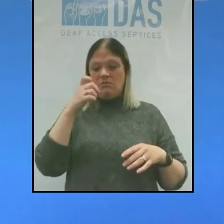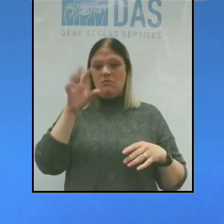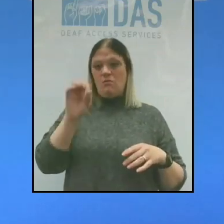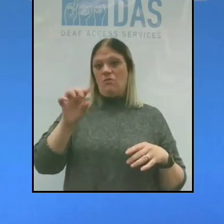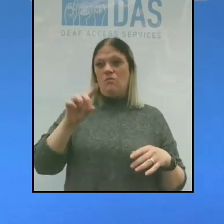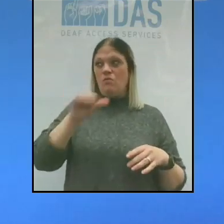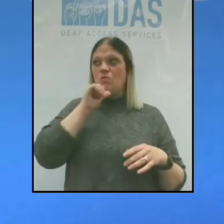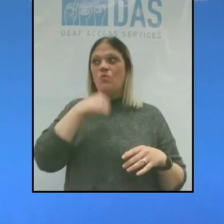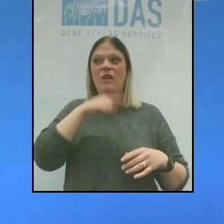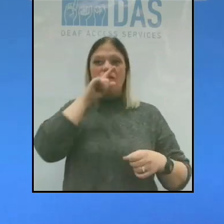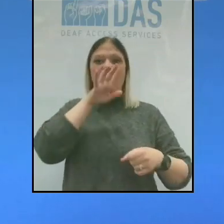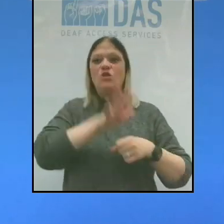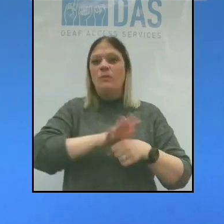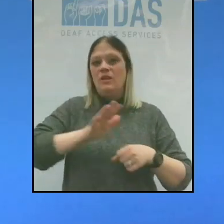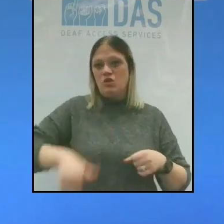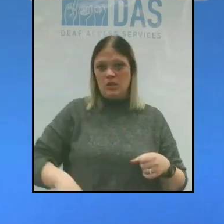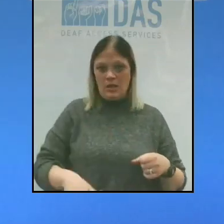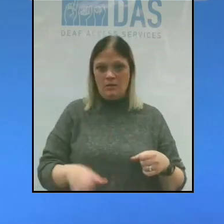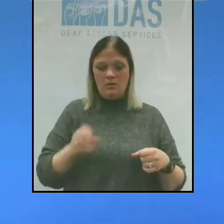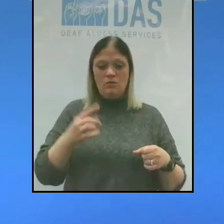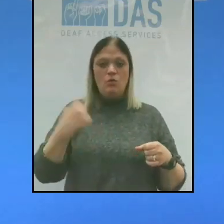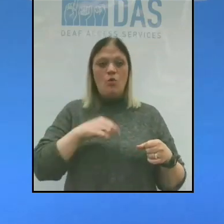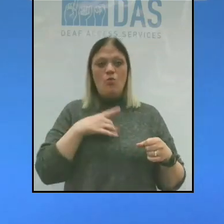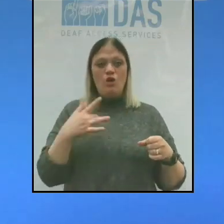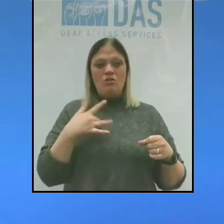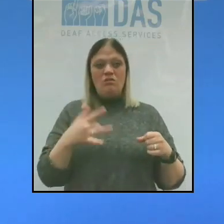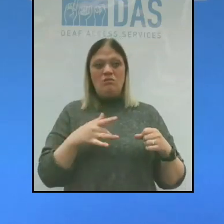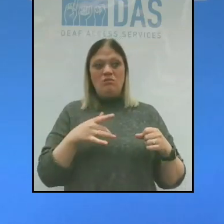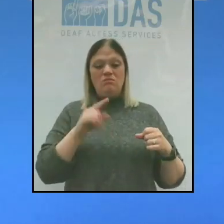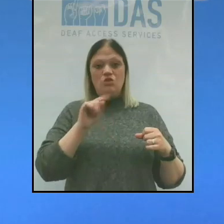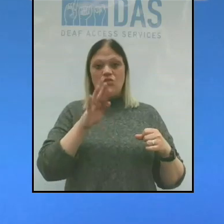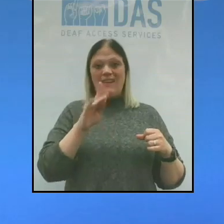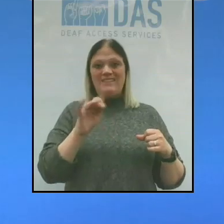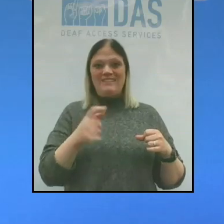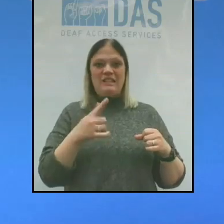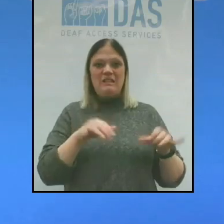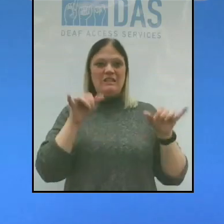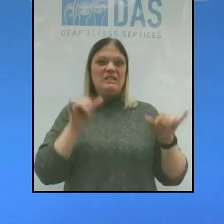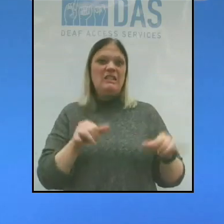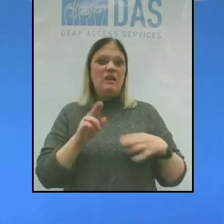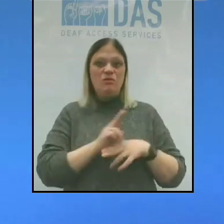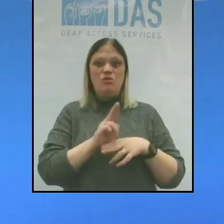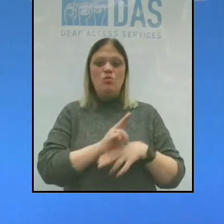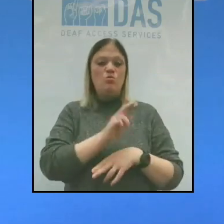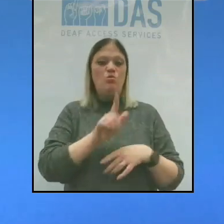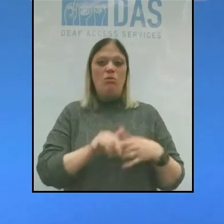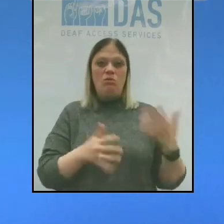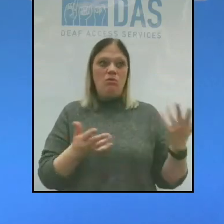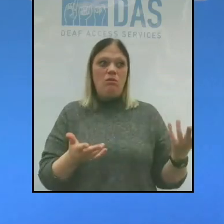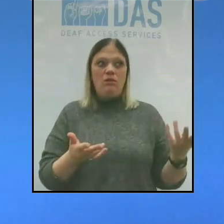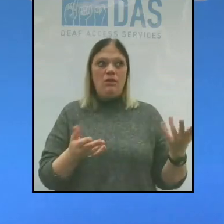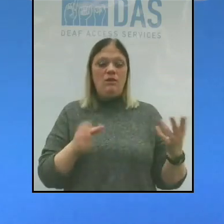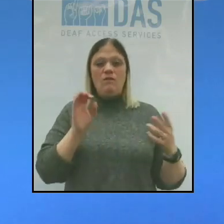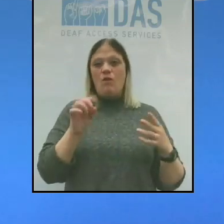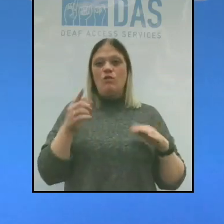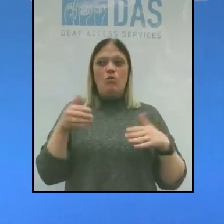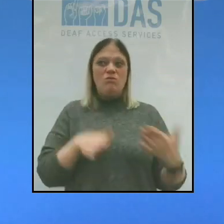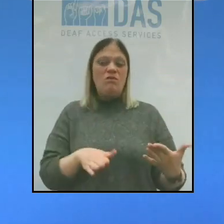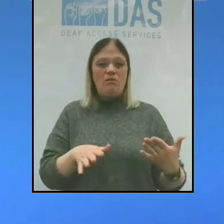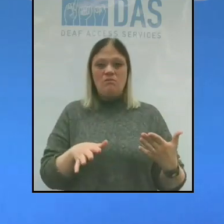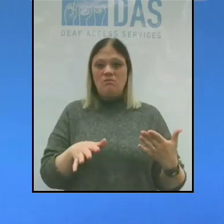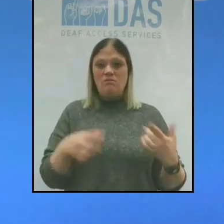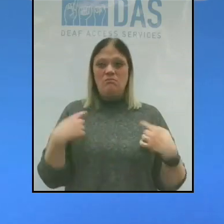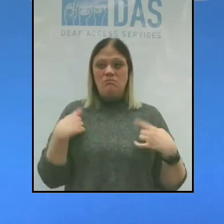have confirmation on them yet. And we're trending basically the same as usual with regards to overdose deaths at this point. So there's